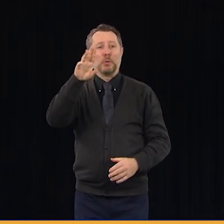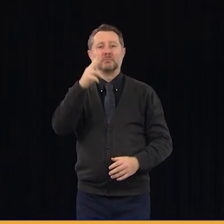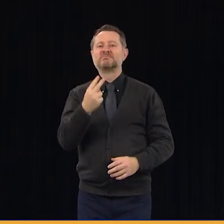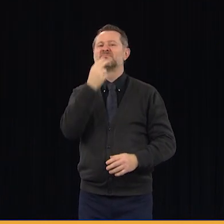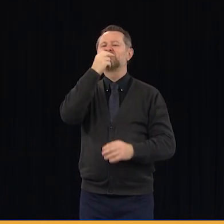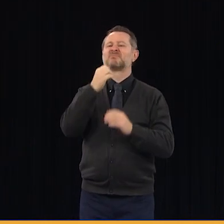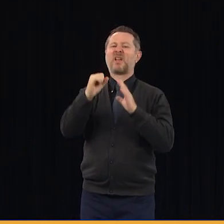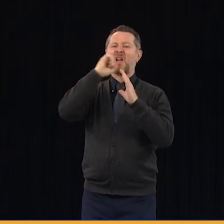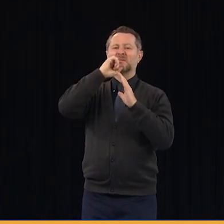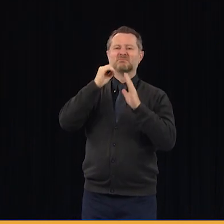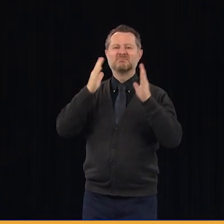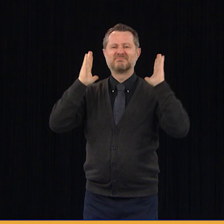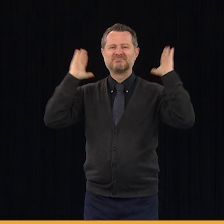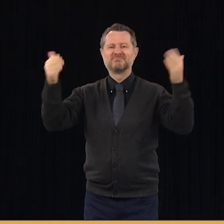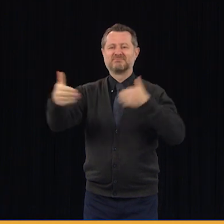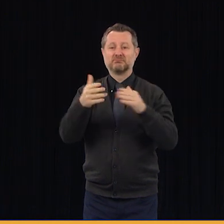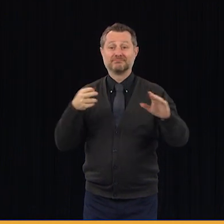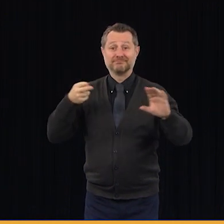had since